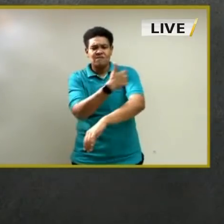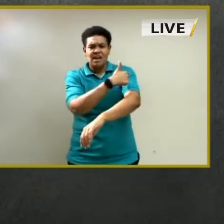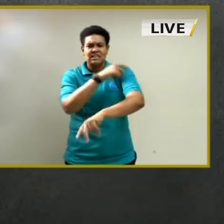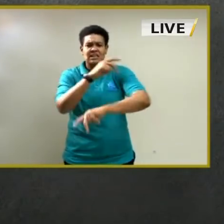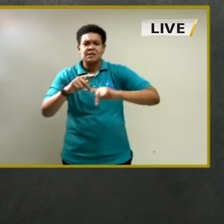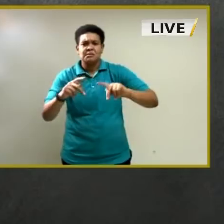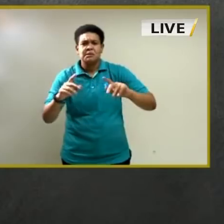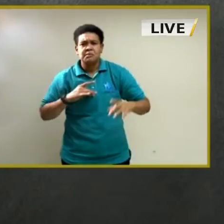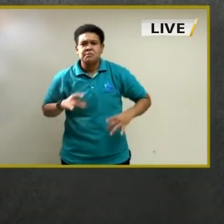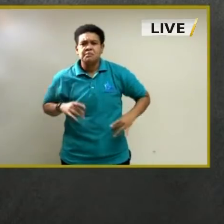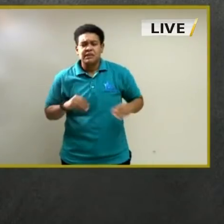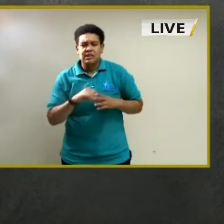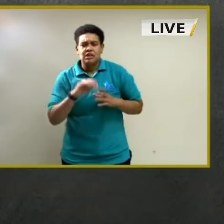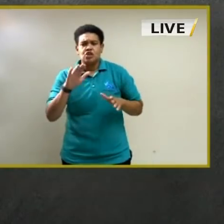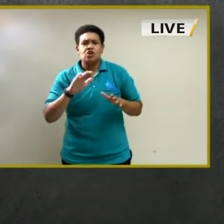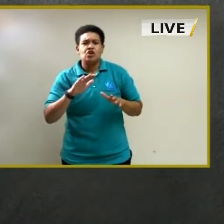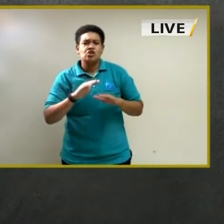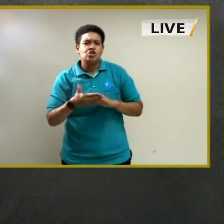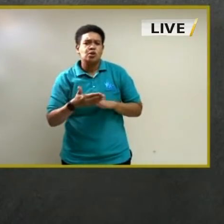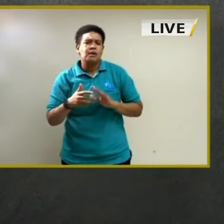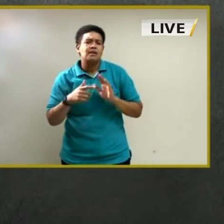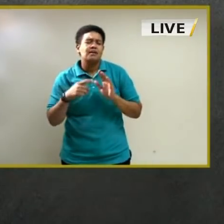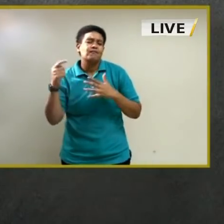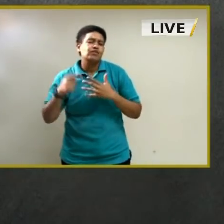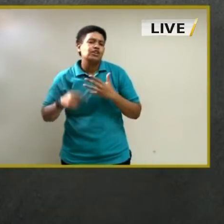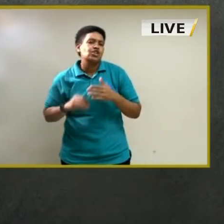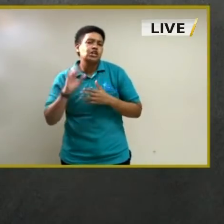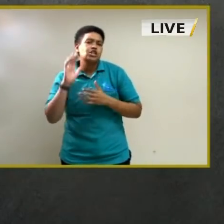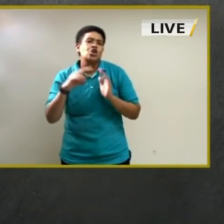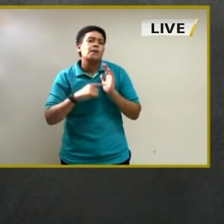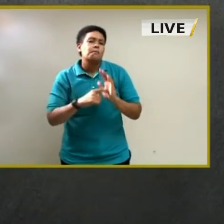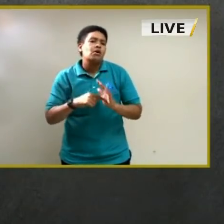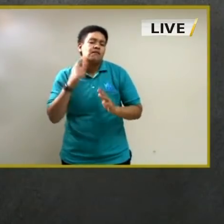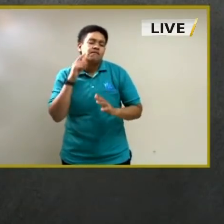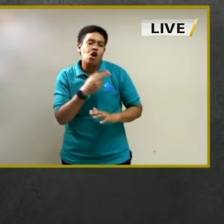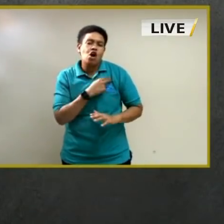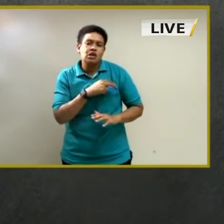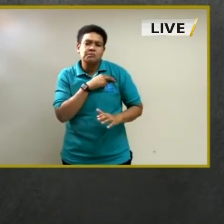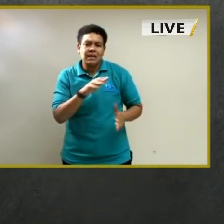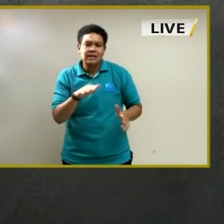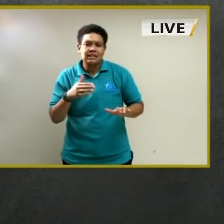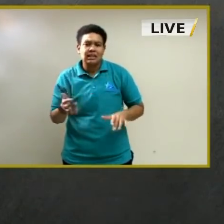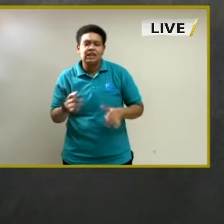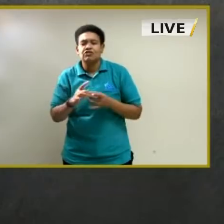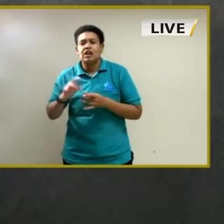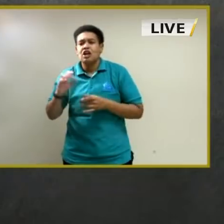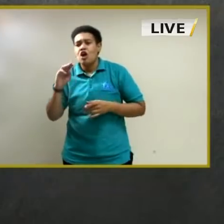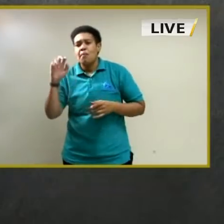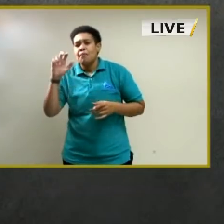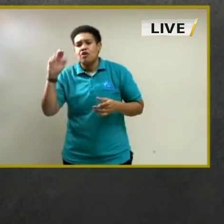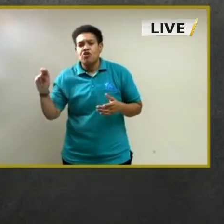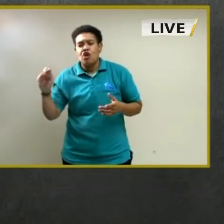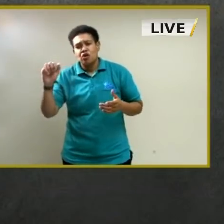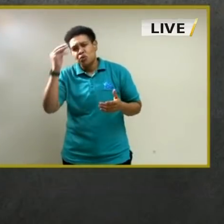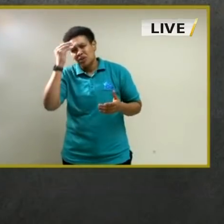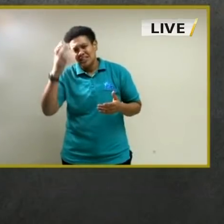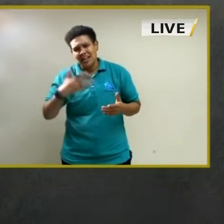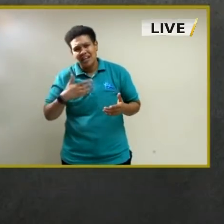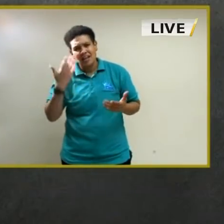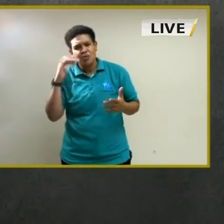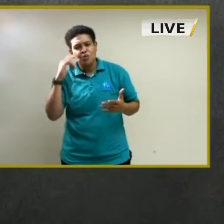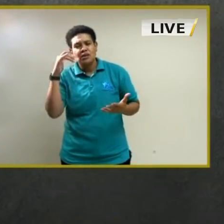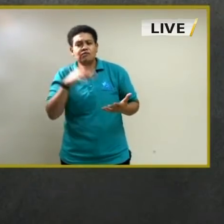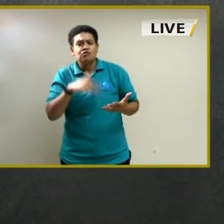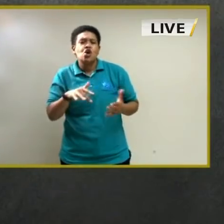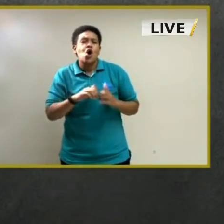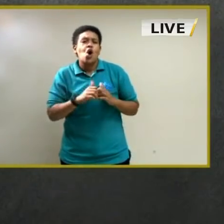Jamaica featured into your modeling for hospitalization and deaths where Omicron is concerned? And also, could you tell us, I don't know if you've studied